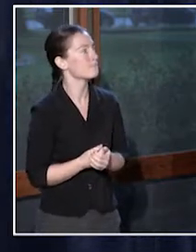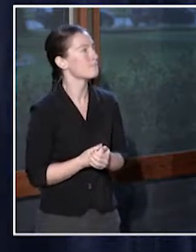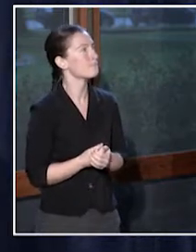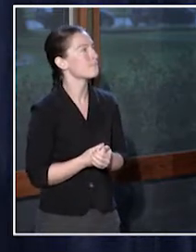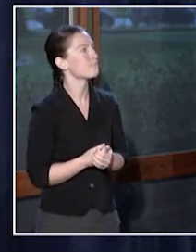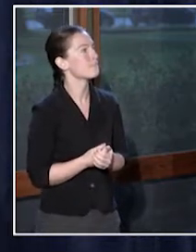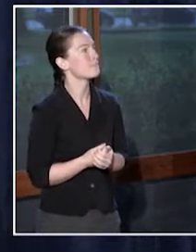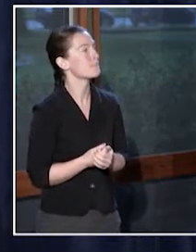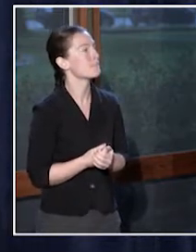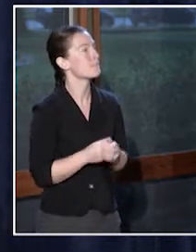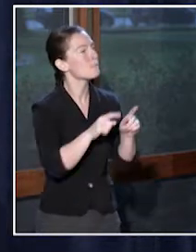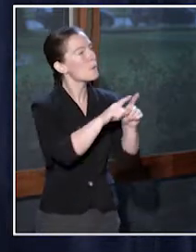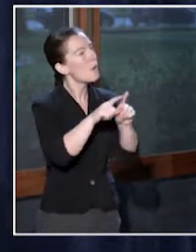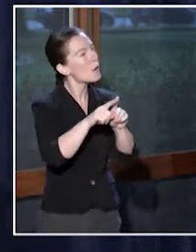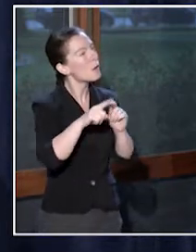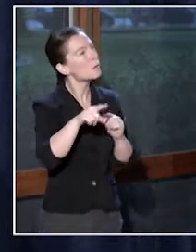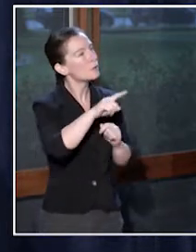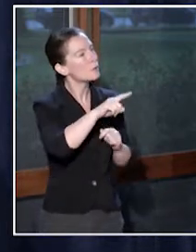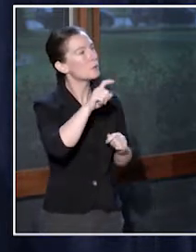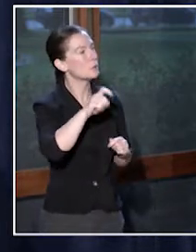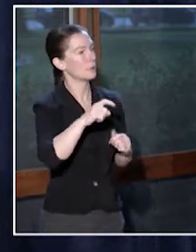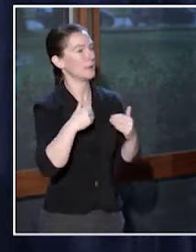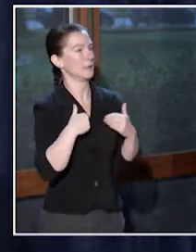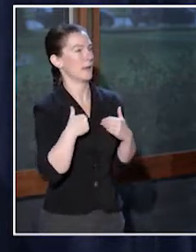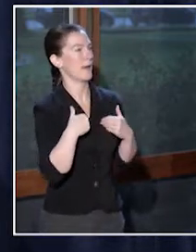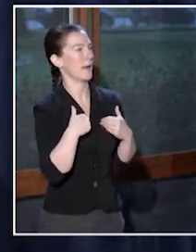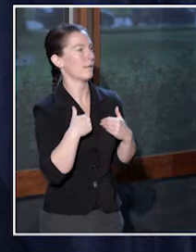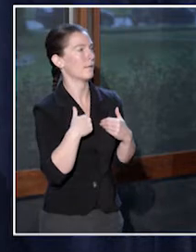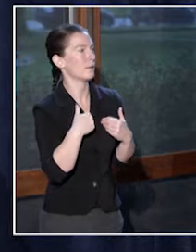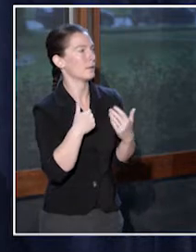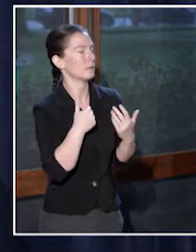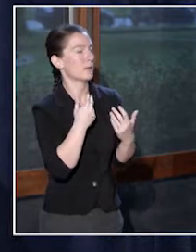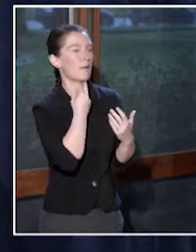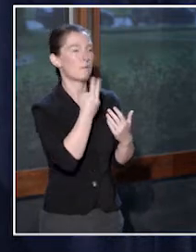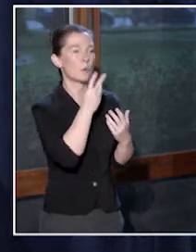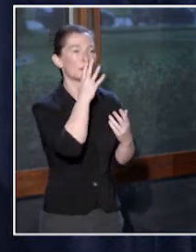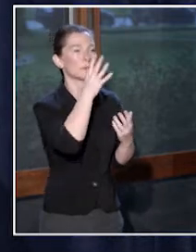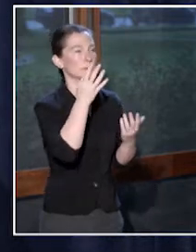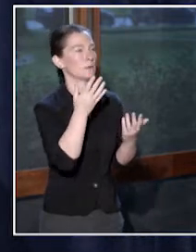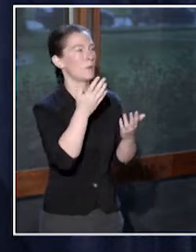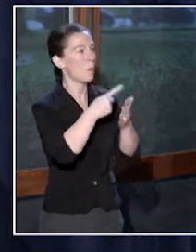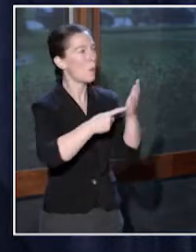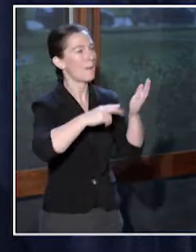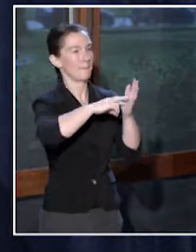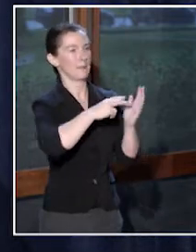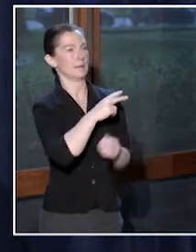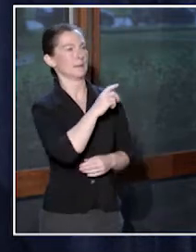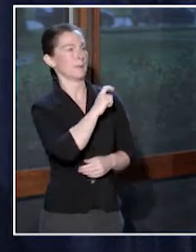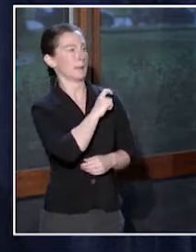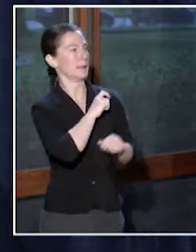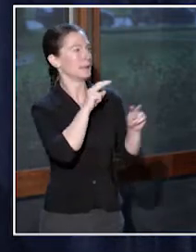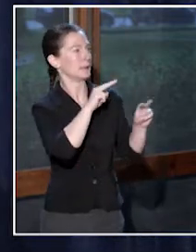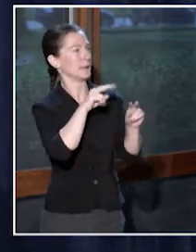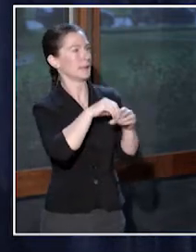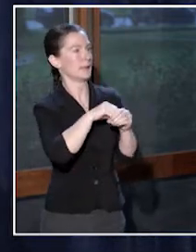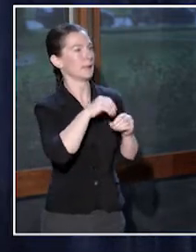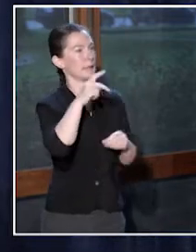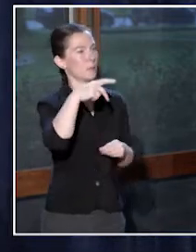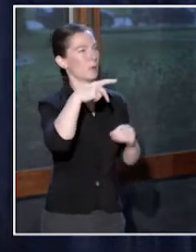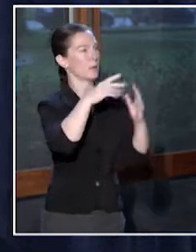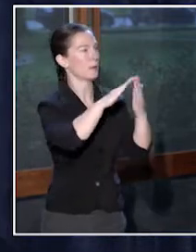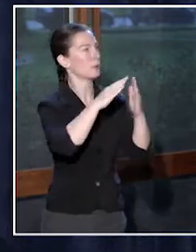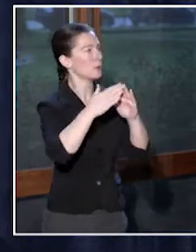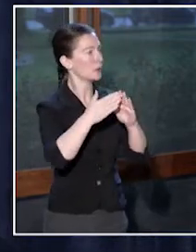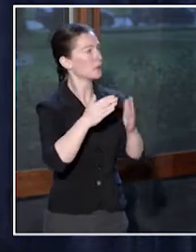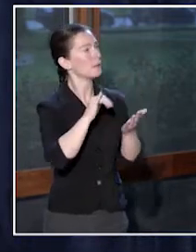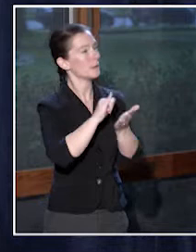You also need to have a say in what community policing in Portland really means, and that's why the Portland Committee on Community Engaged